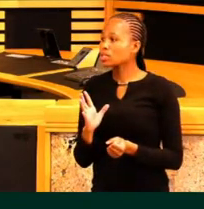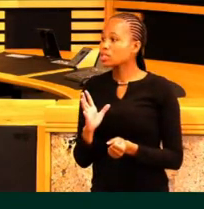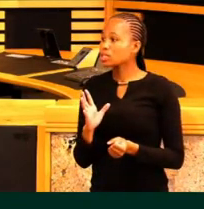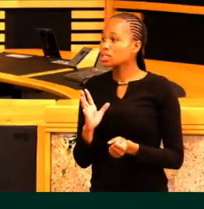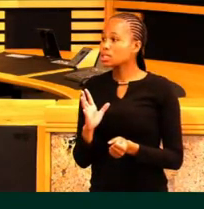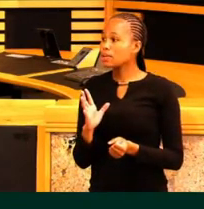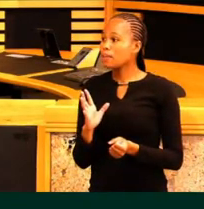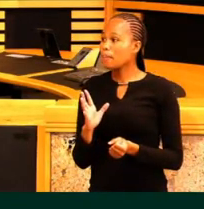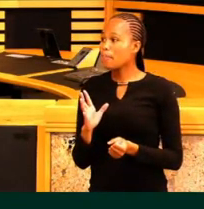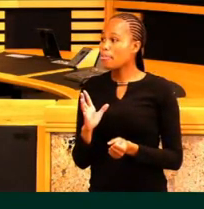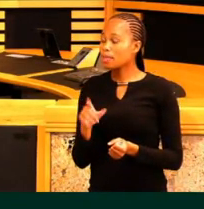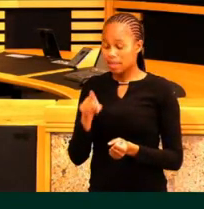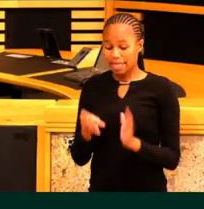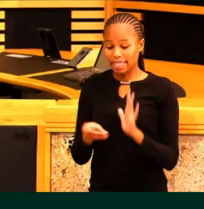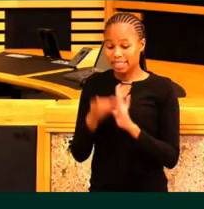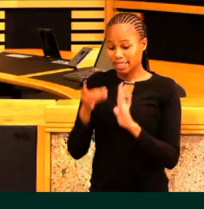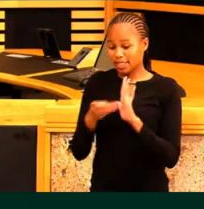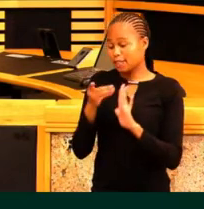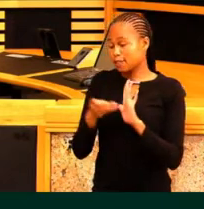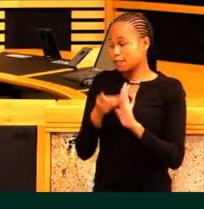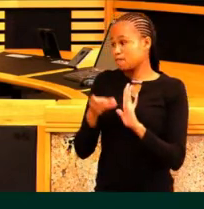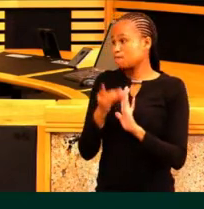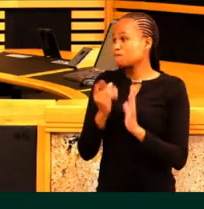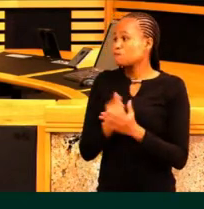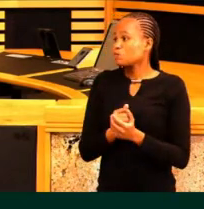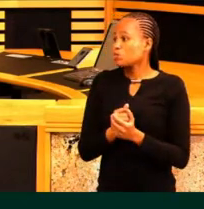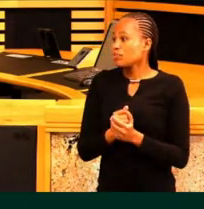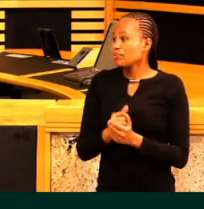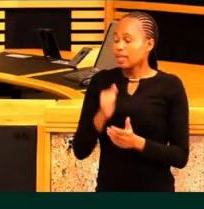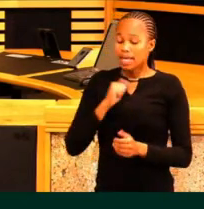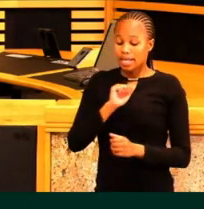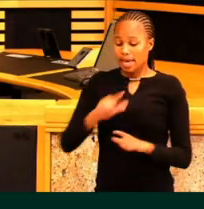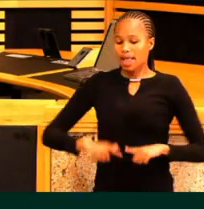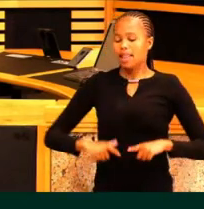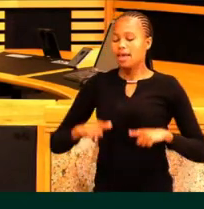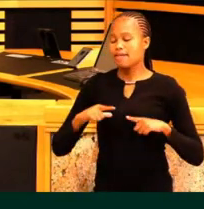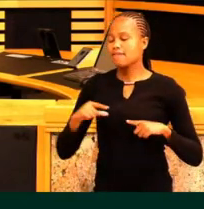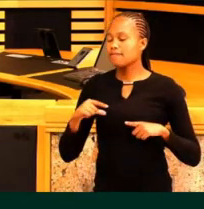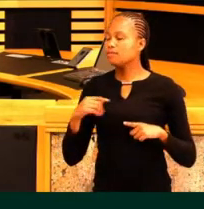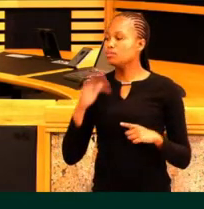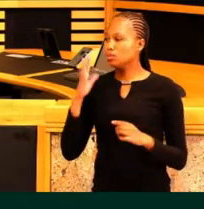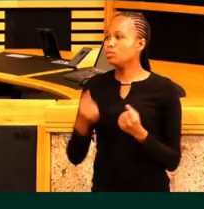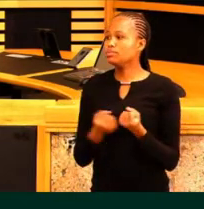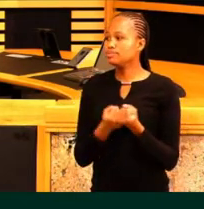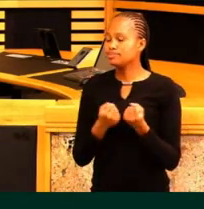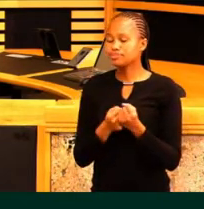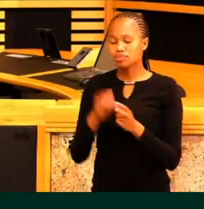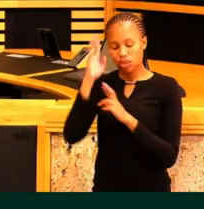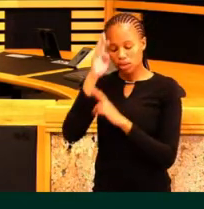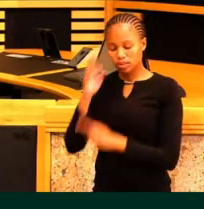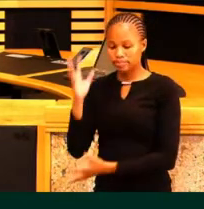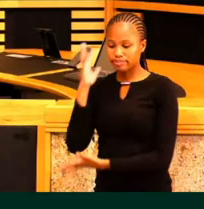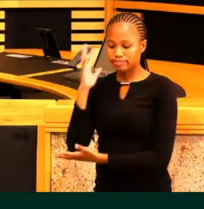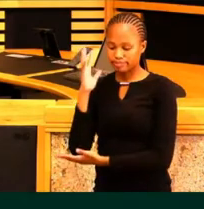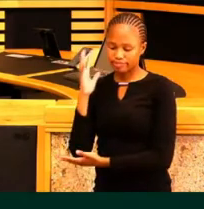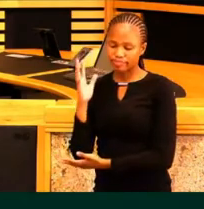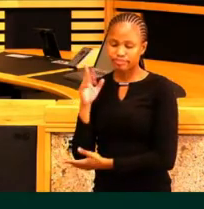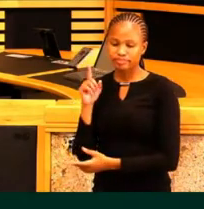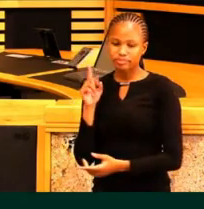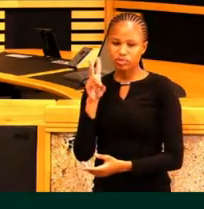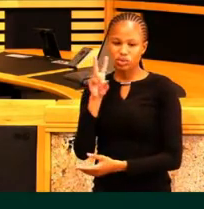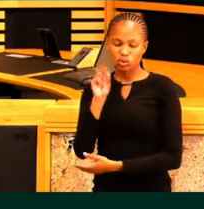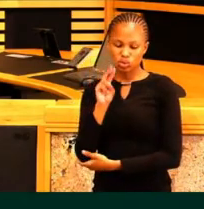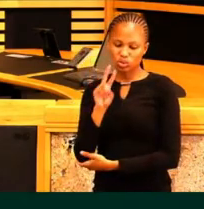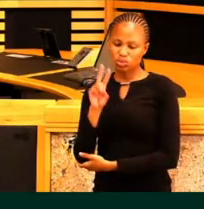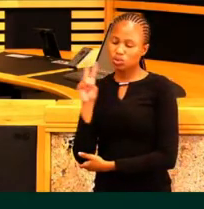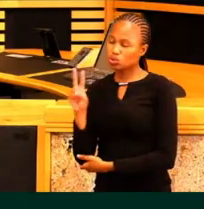say a development trajectory in their lives honorable speaker according to the 2022 mid-year